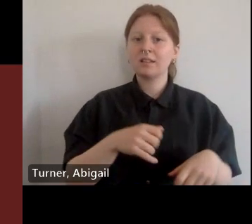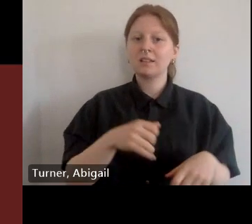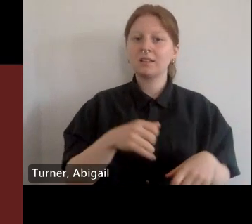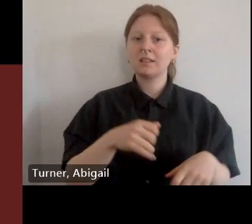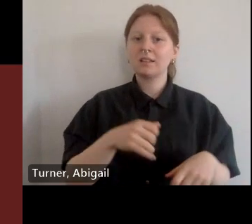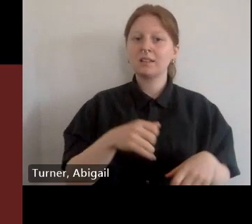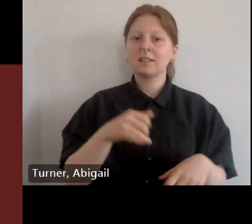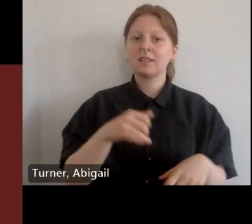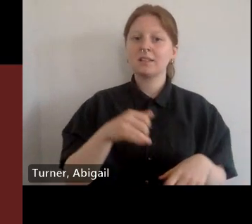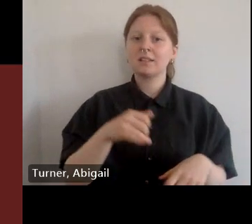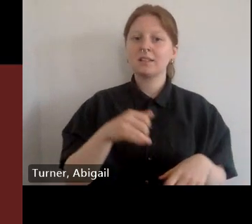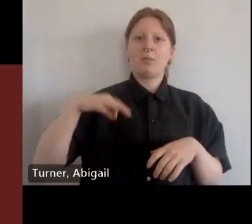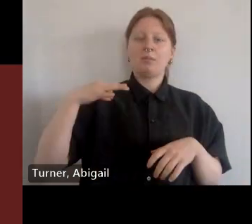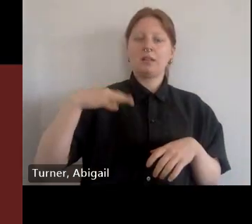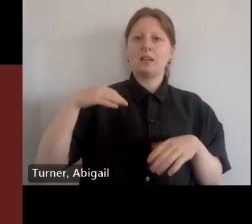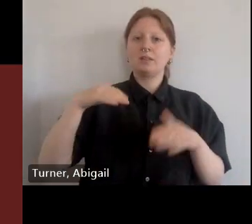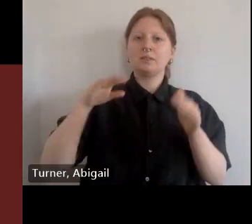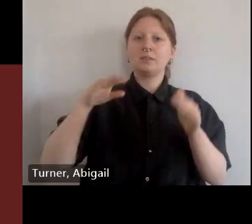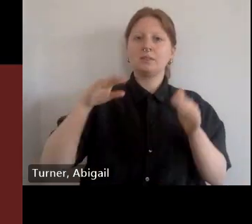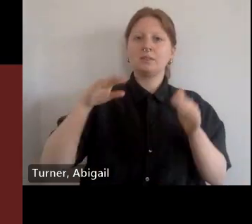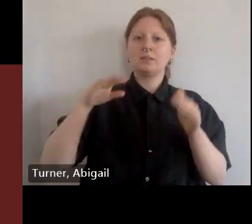color.